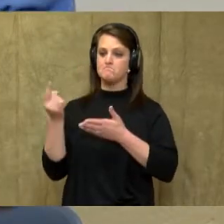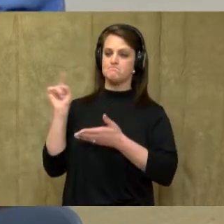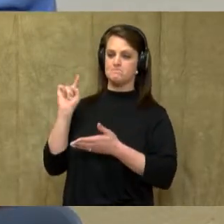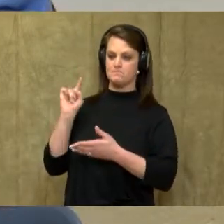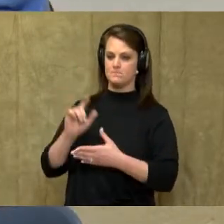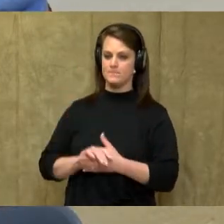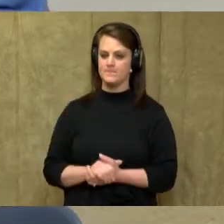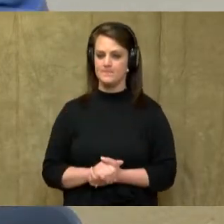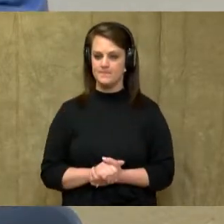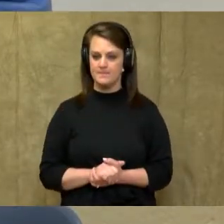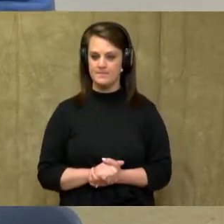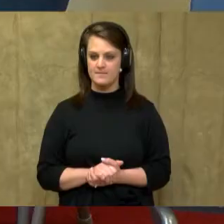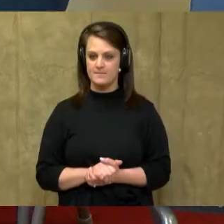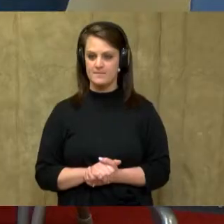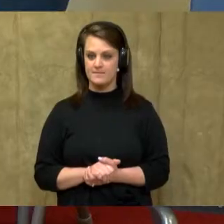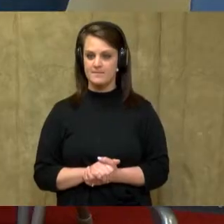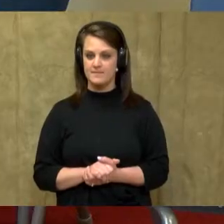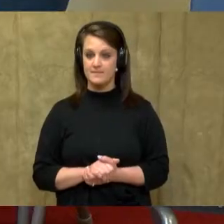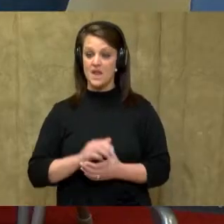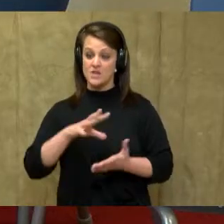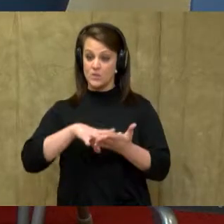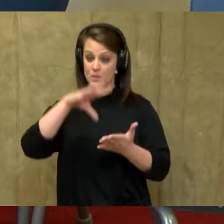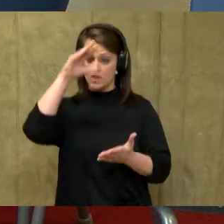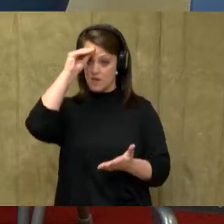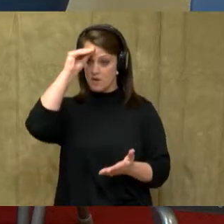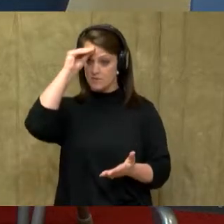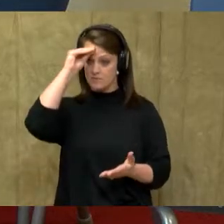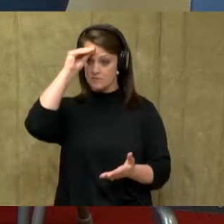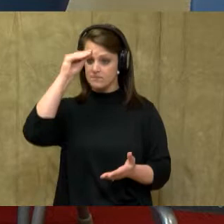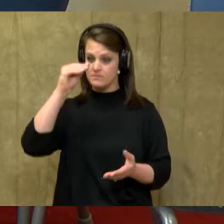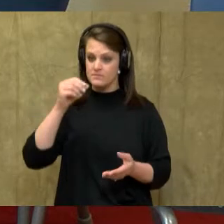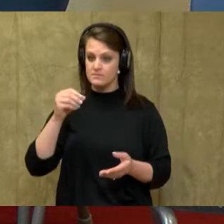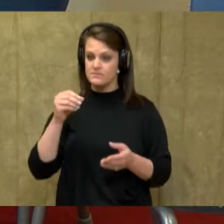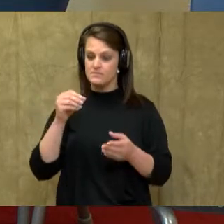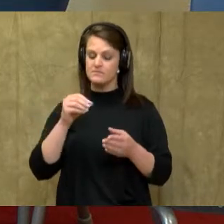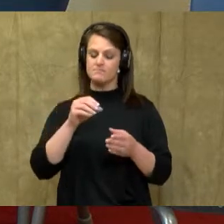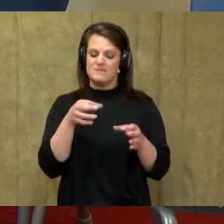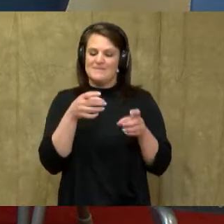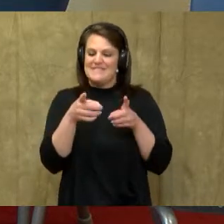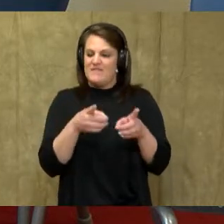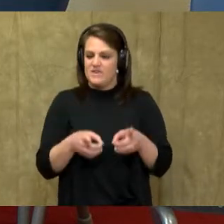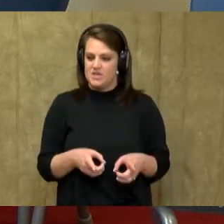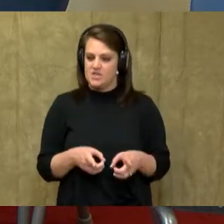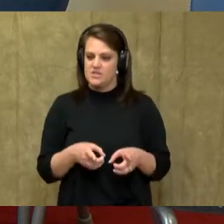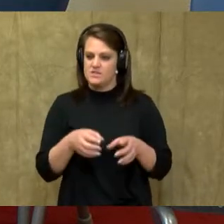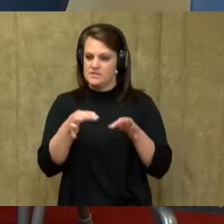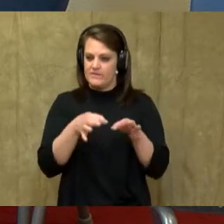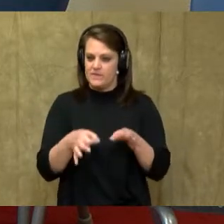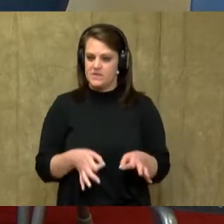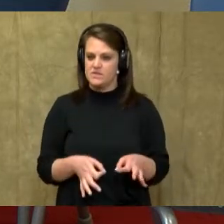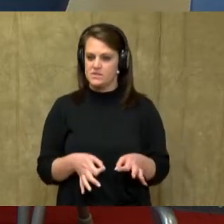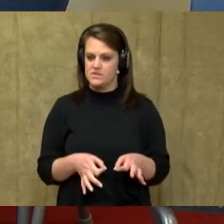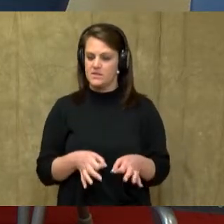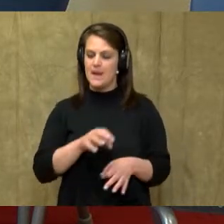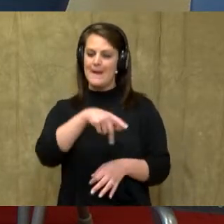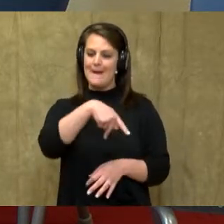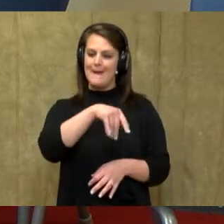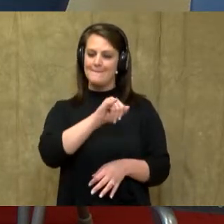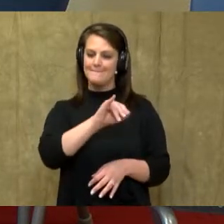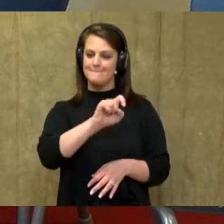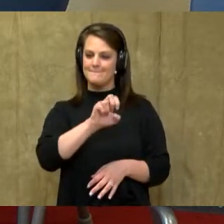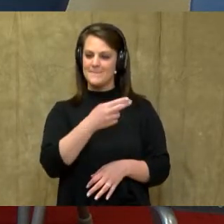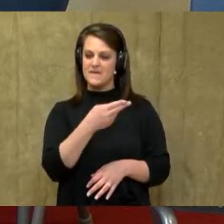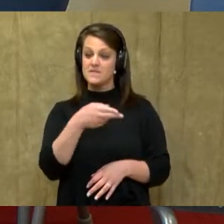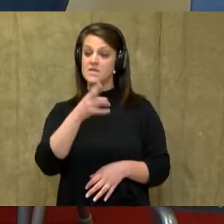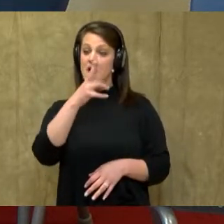last week. We learned last week a few musical definitions. We learned that pitch is how high or